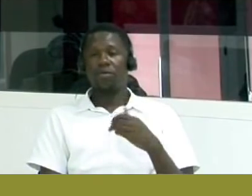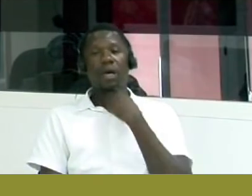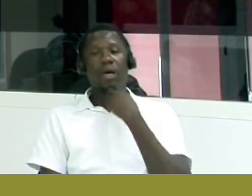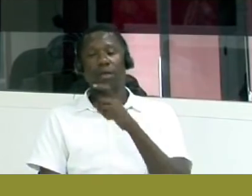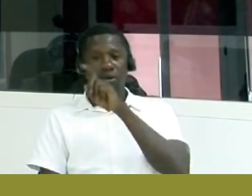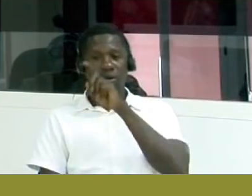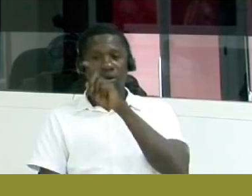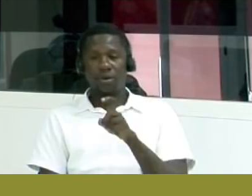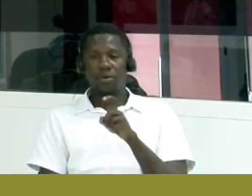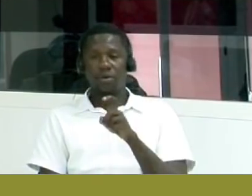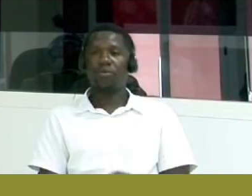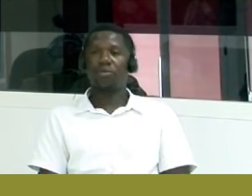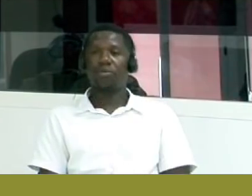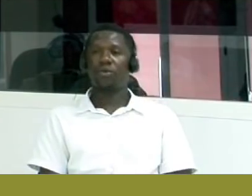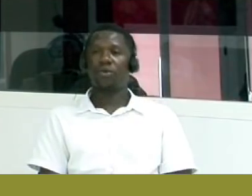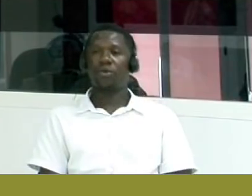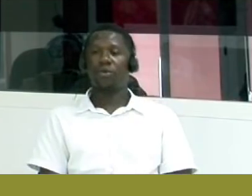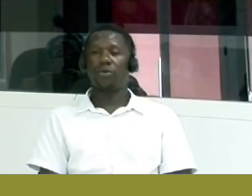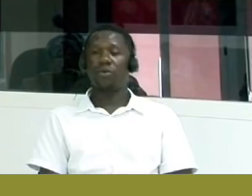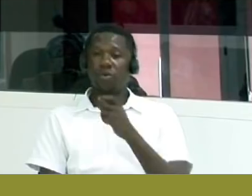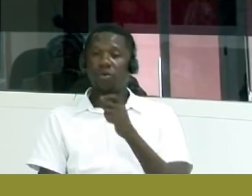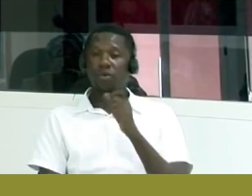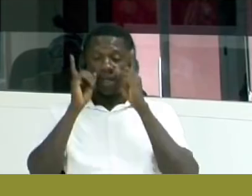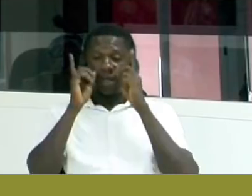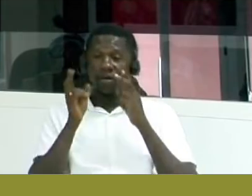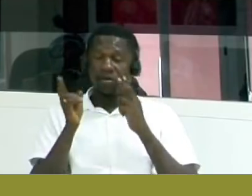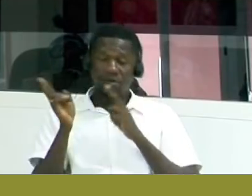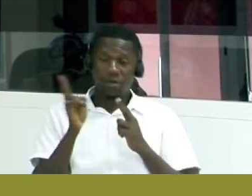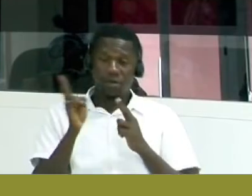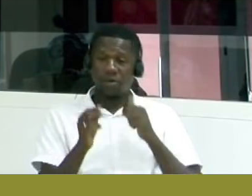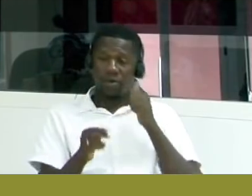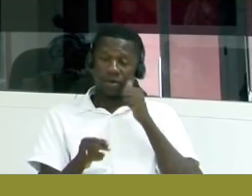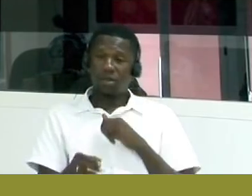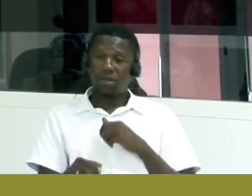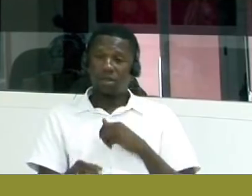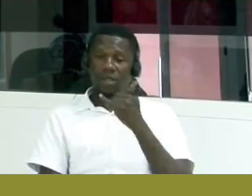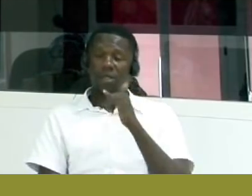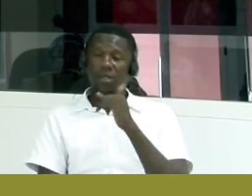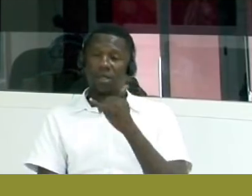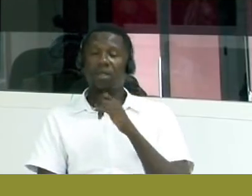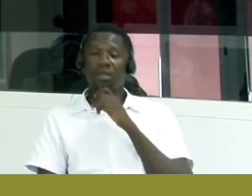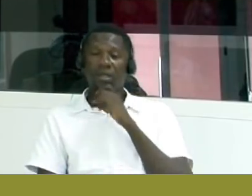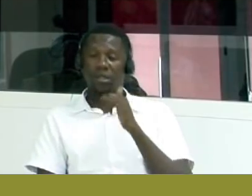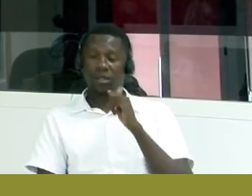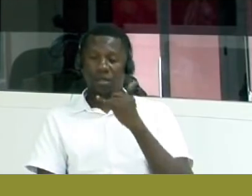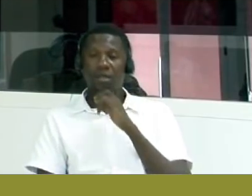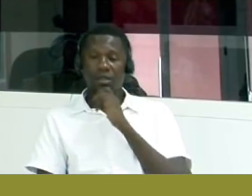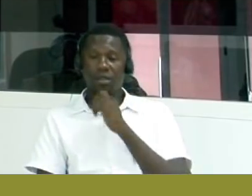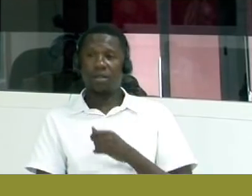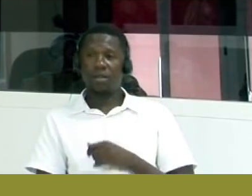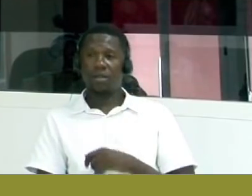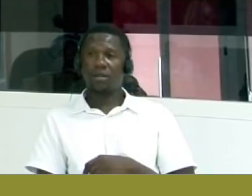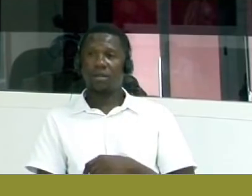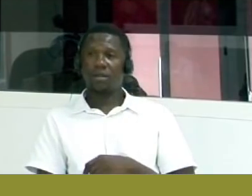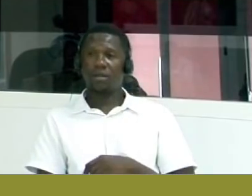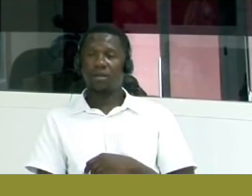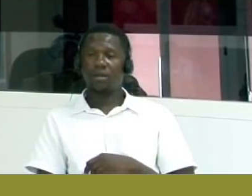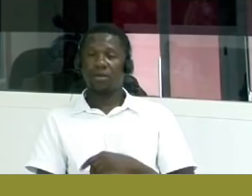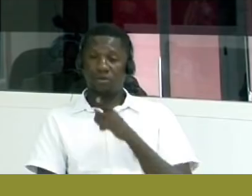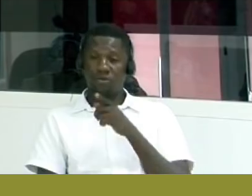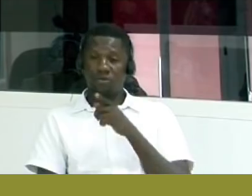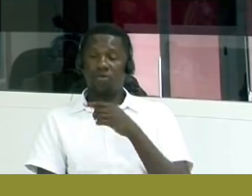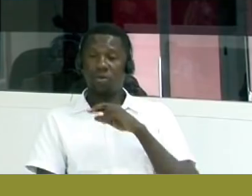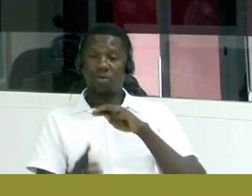I asked the question. Was live ammunition used? It's, yes, sir. I said, of course, otherwise there would have been no... So you are suggesting to